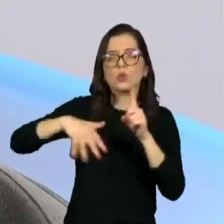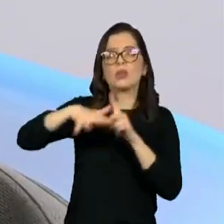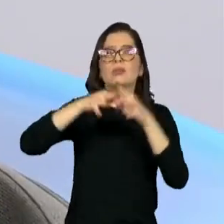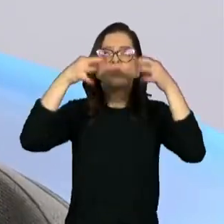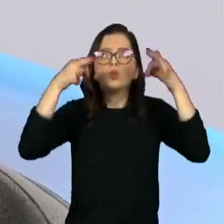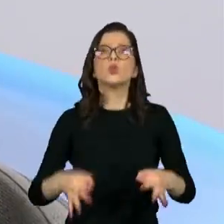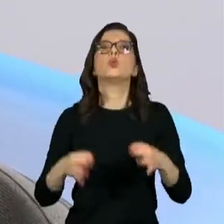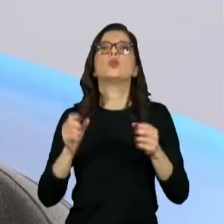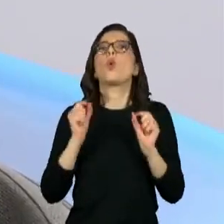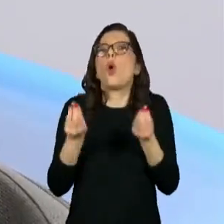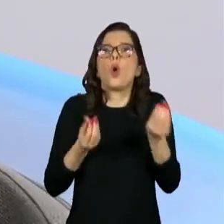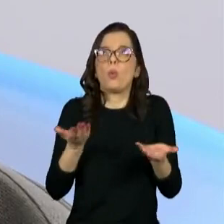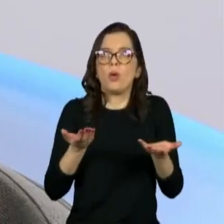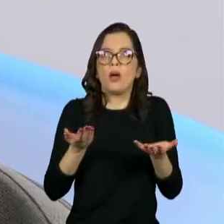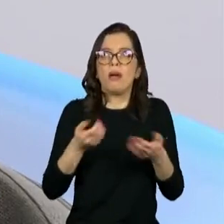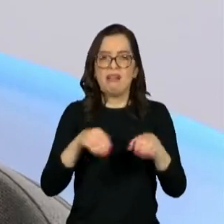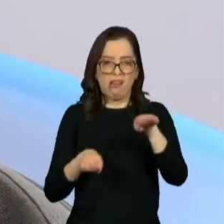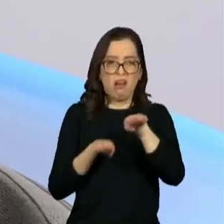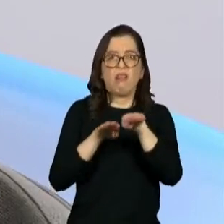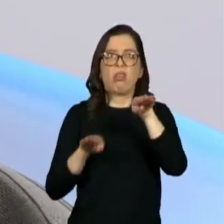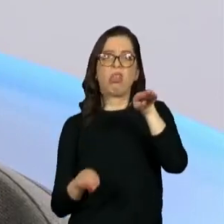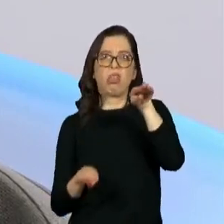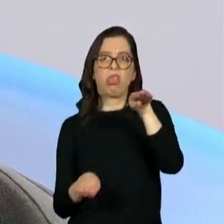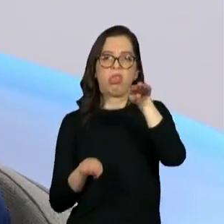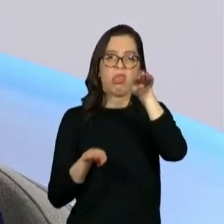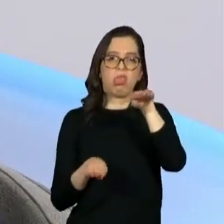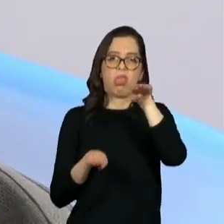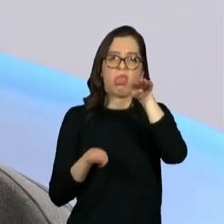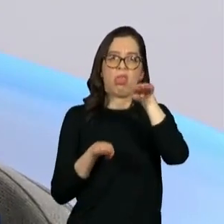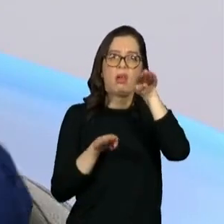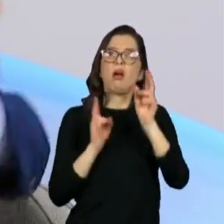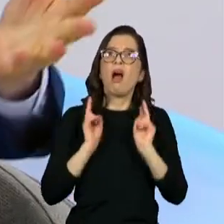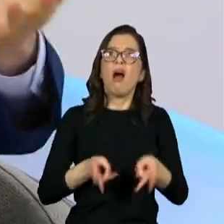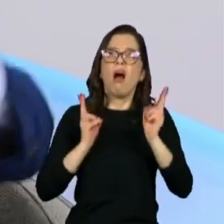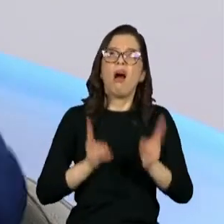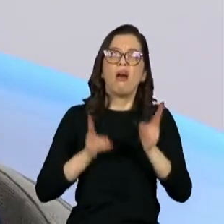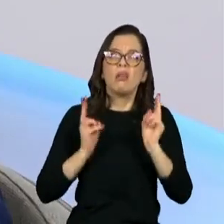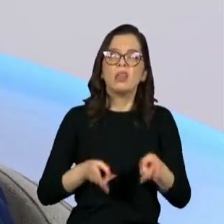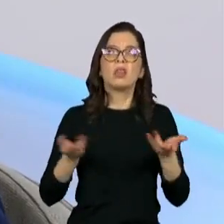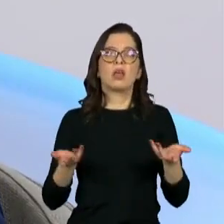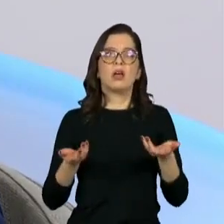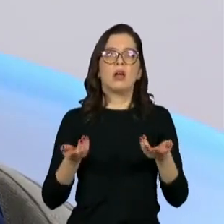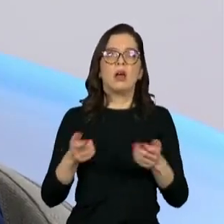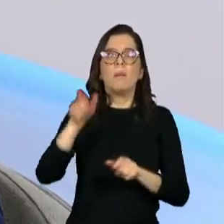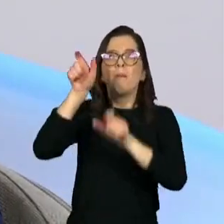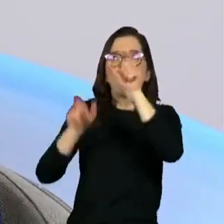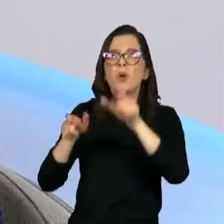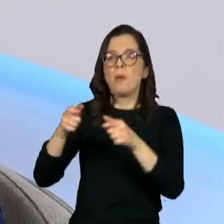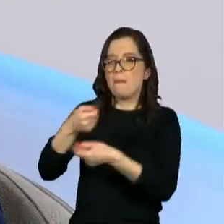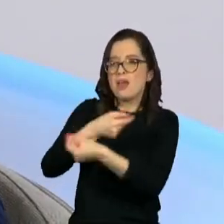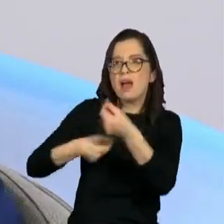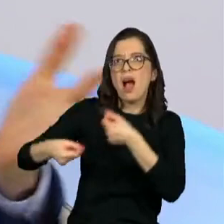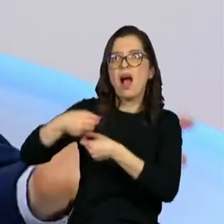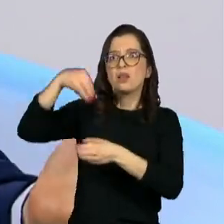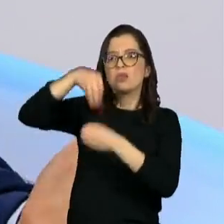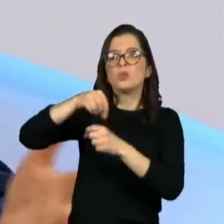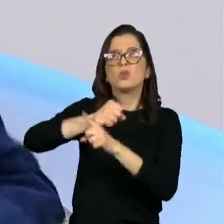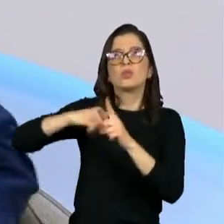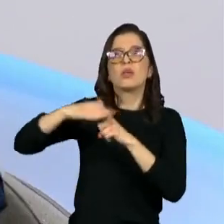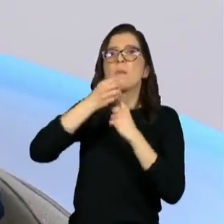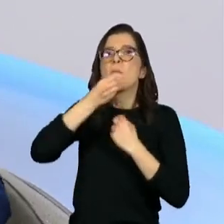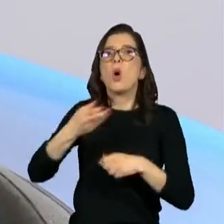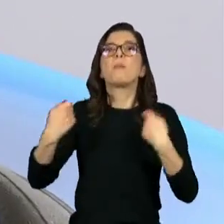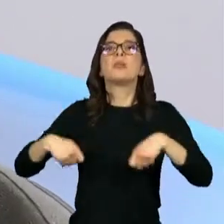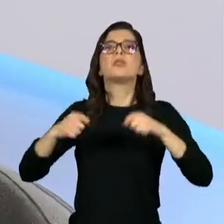What should we do about rising inequality? What should be the role of money in markets in a good society? What do we owe